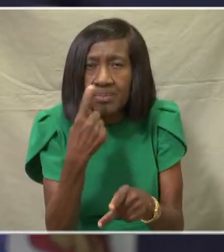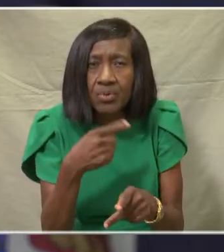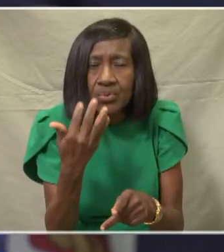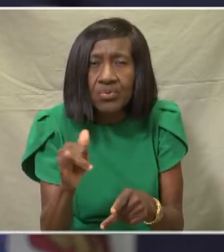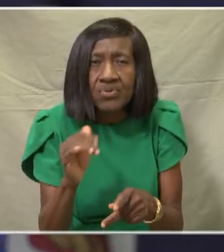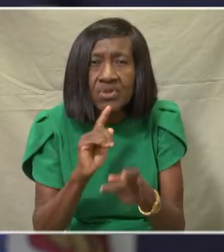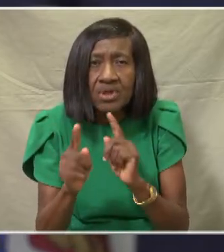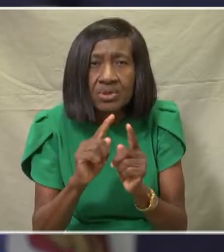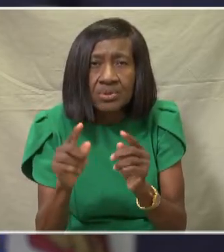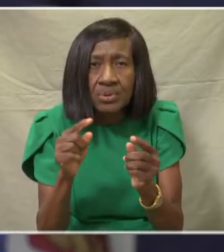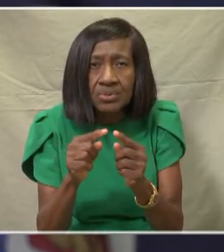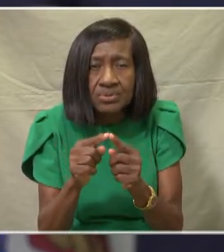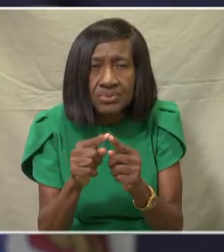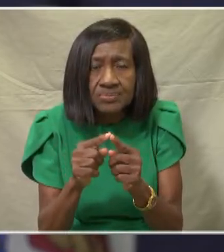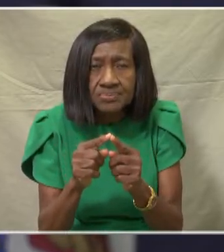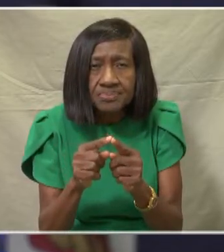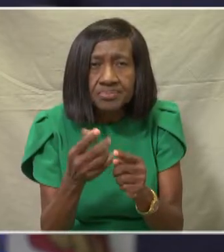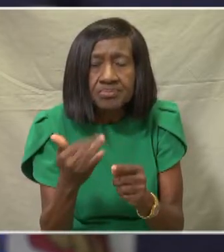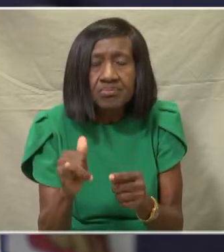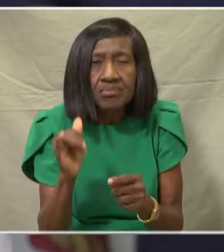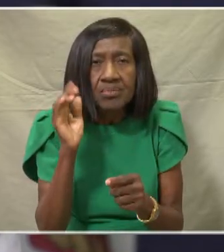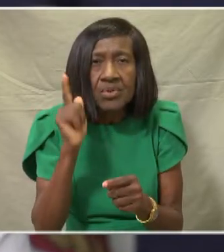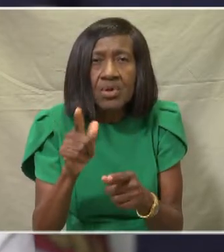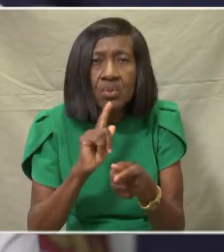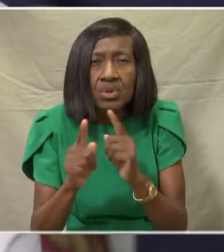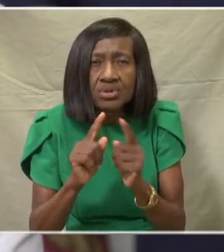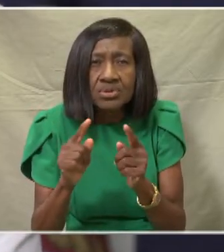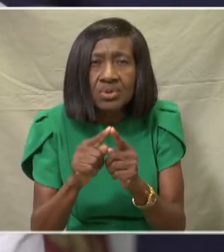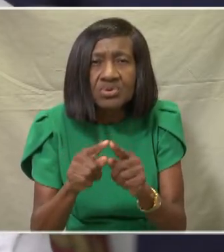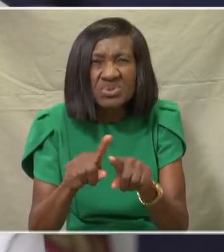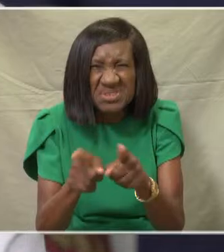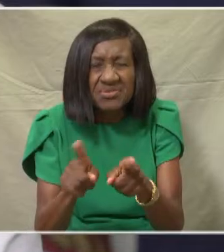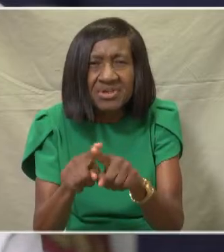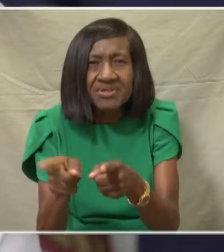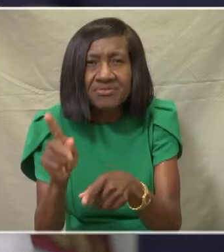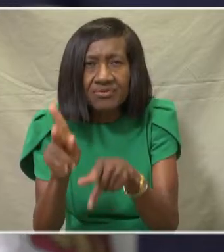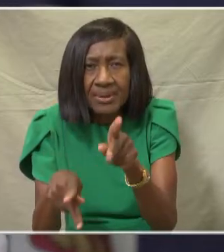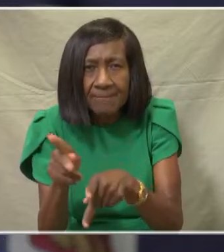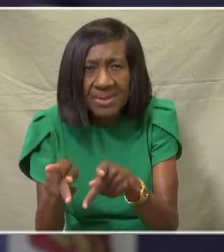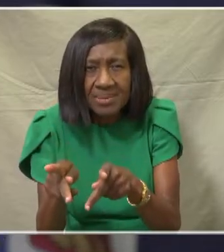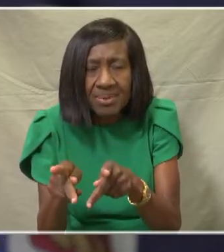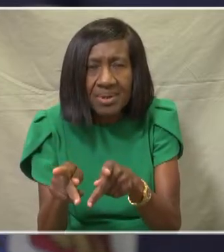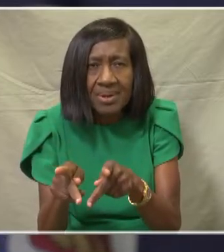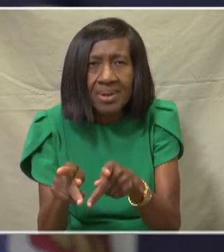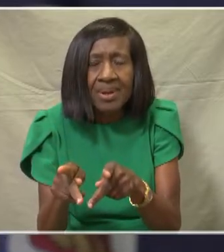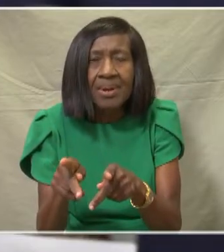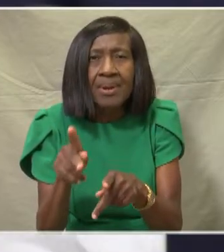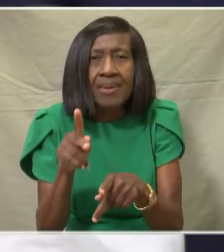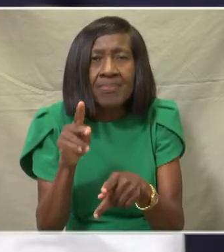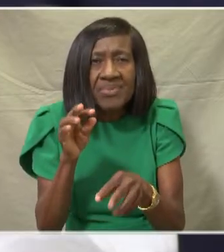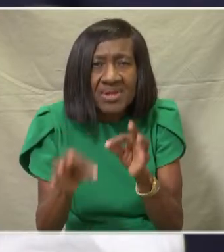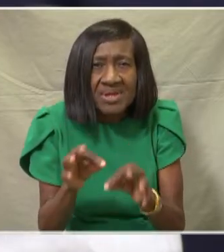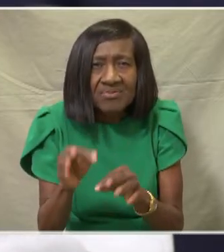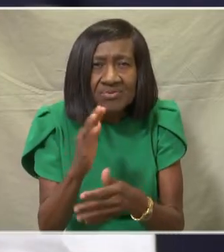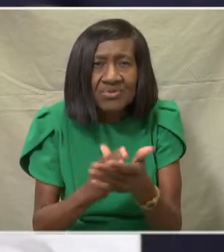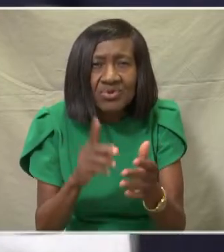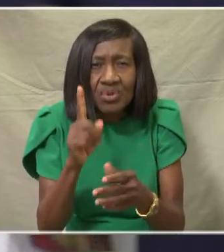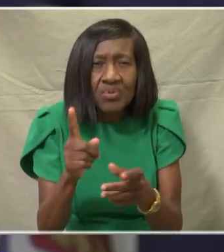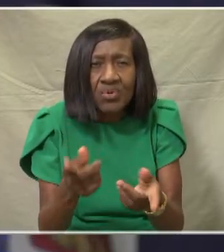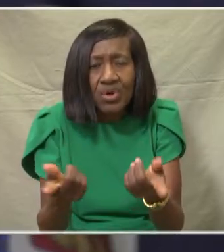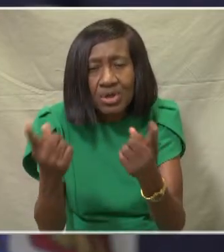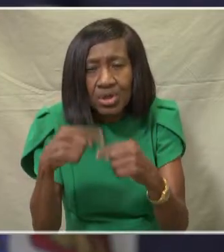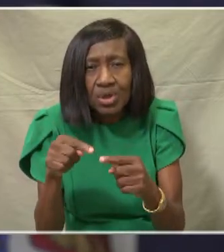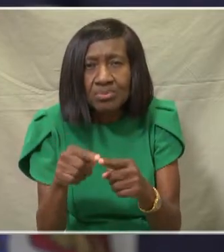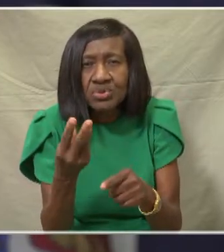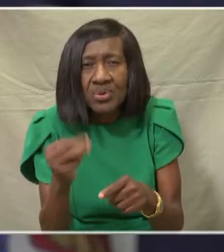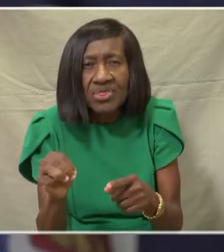of stakeholders, and probably somebody might come to us and say, this is what happened, and we'll take that and talk about it. It doesn't necessarily will